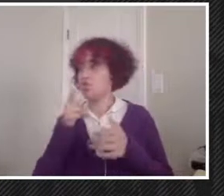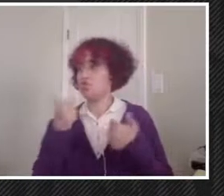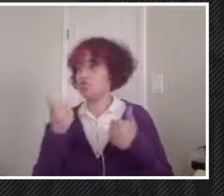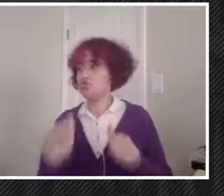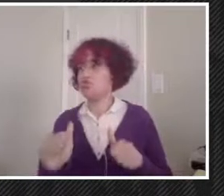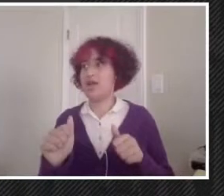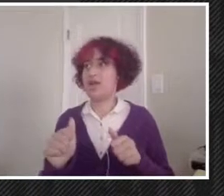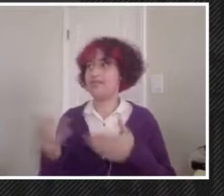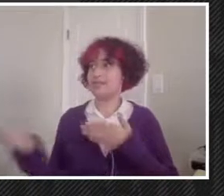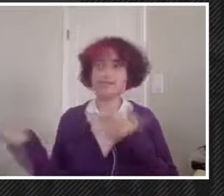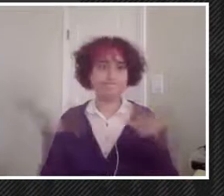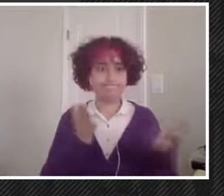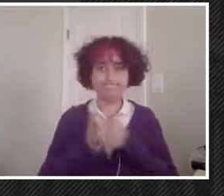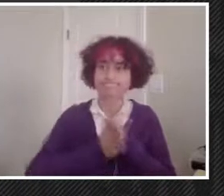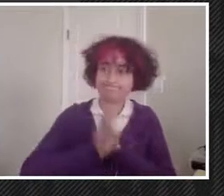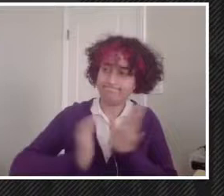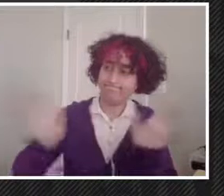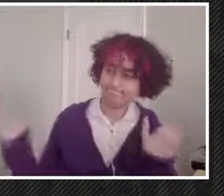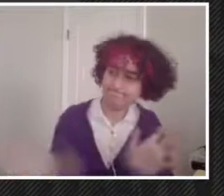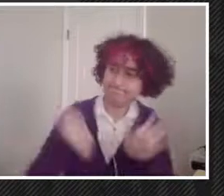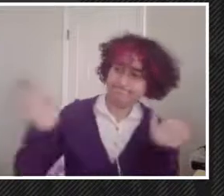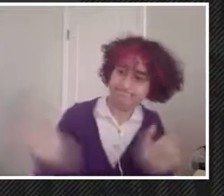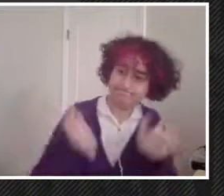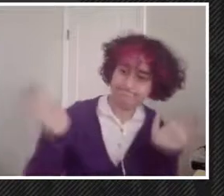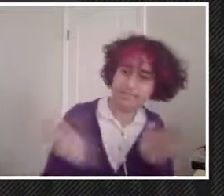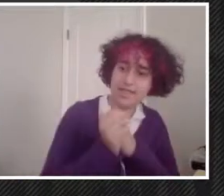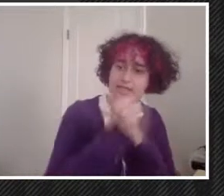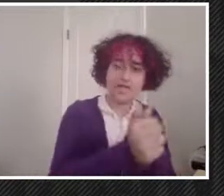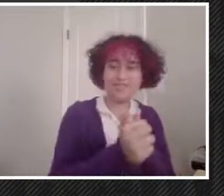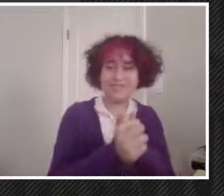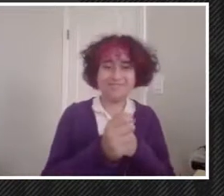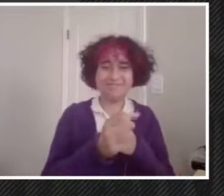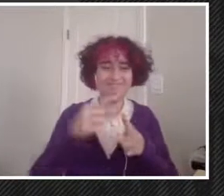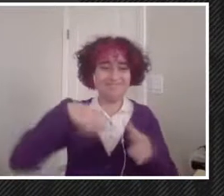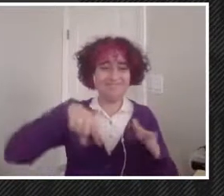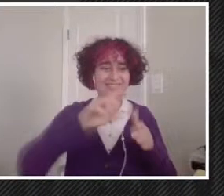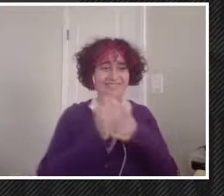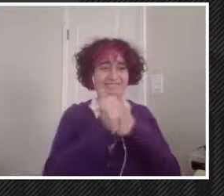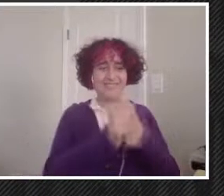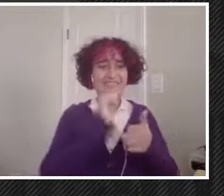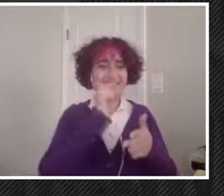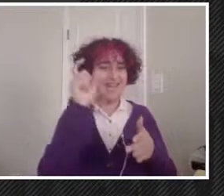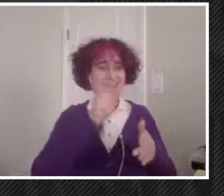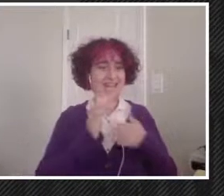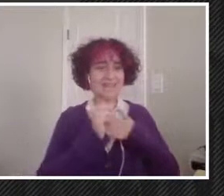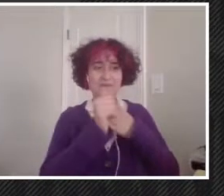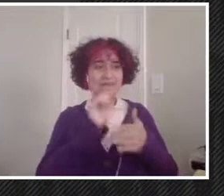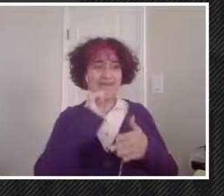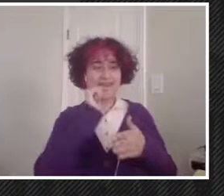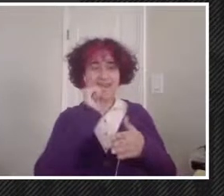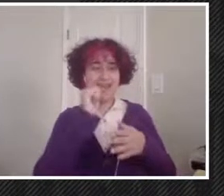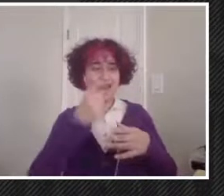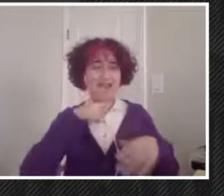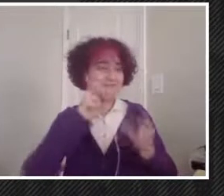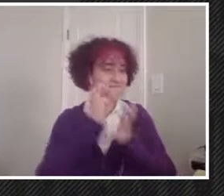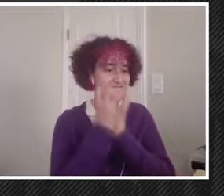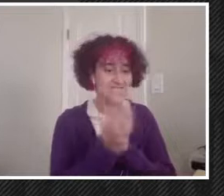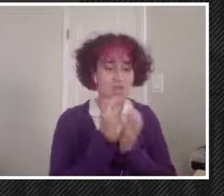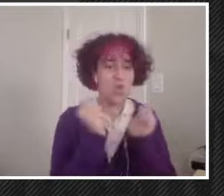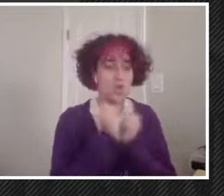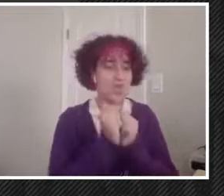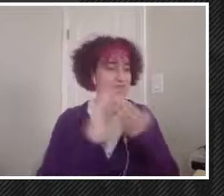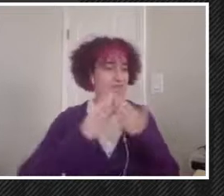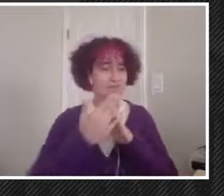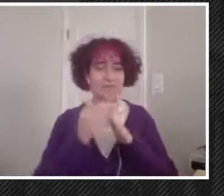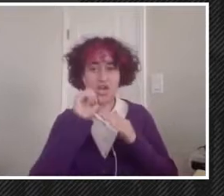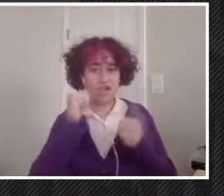leaders who had no business being there, who had absolutely no stake in the community and absolutely no way of finding out a real path